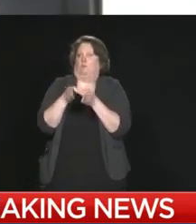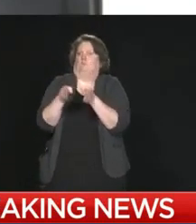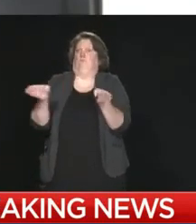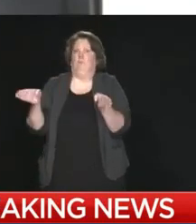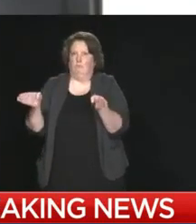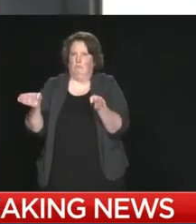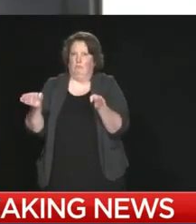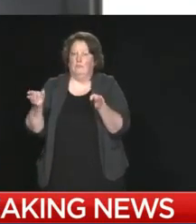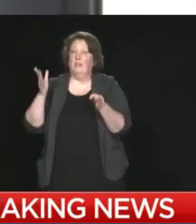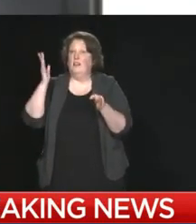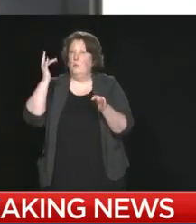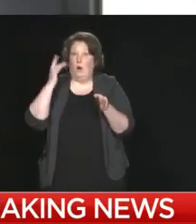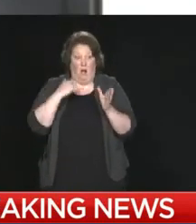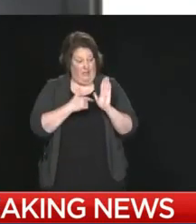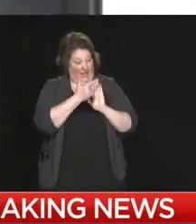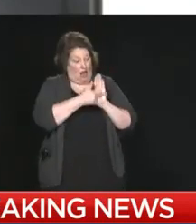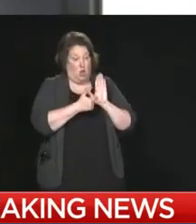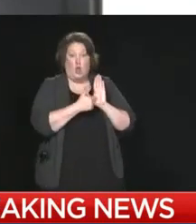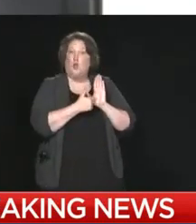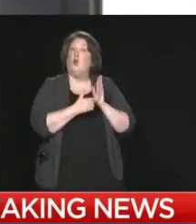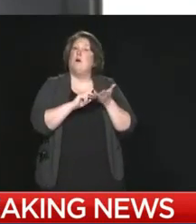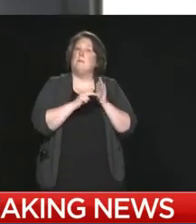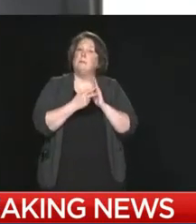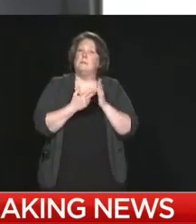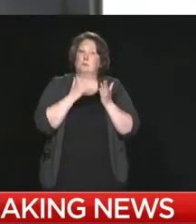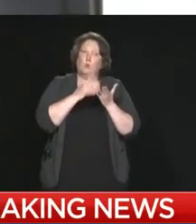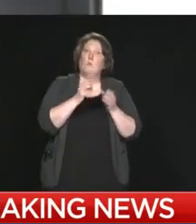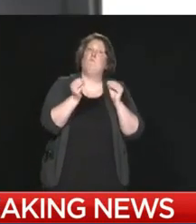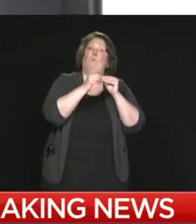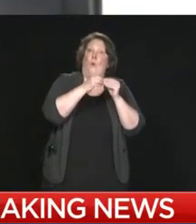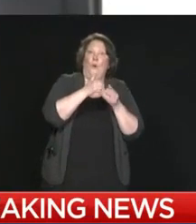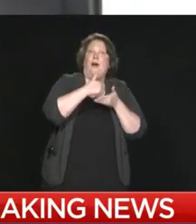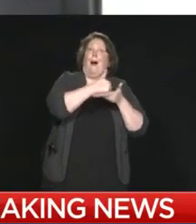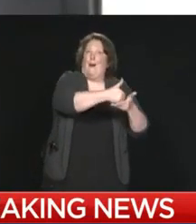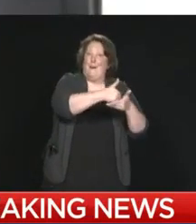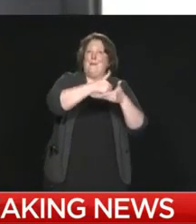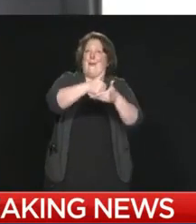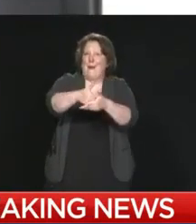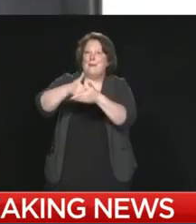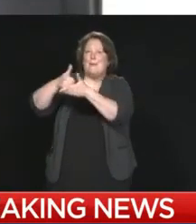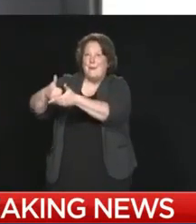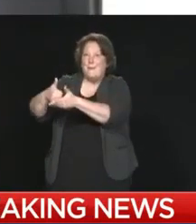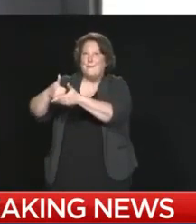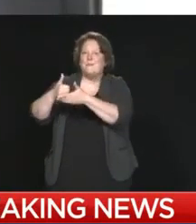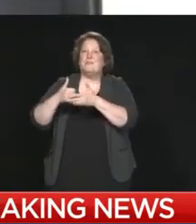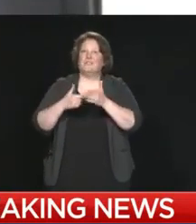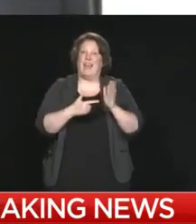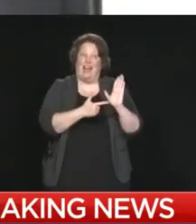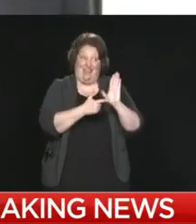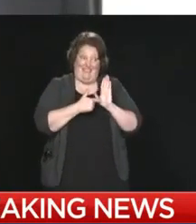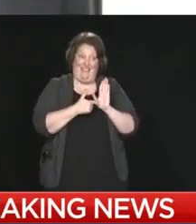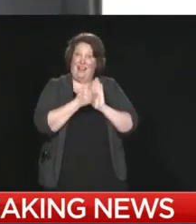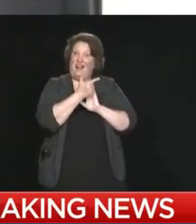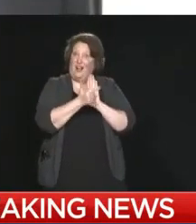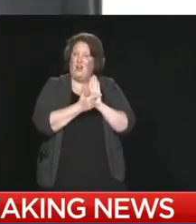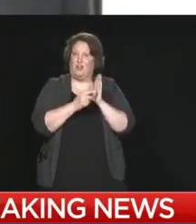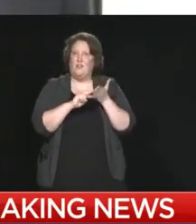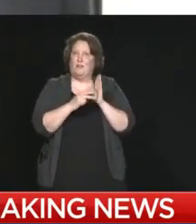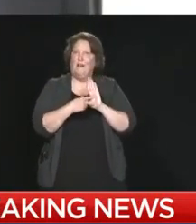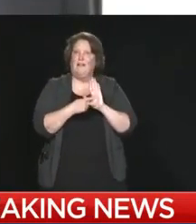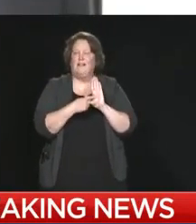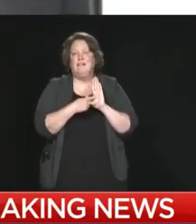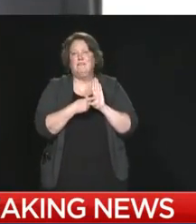bill. But yes, at the same time, we're giving ourselves the ability